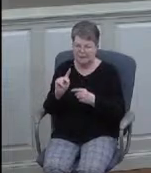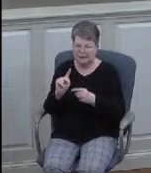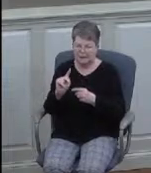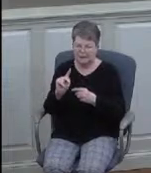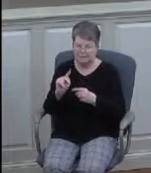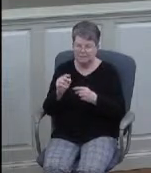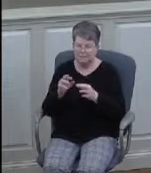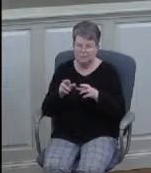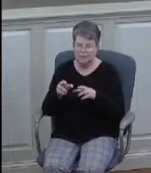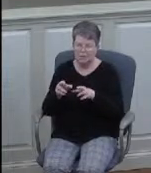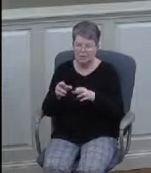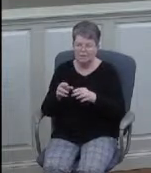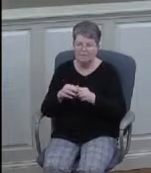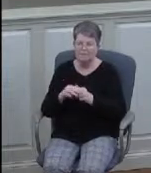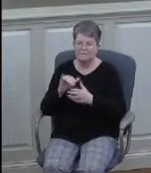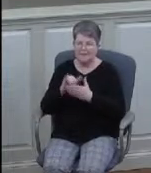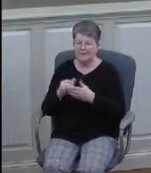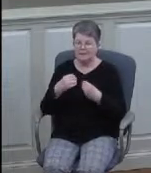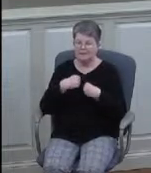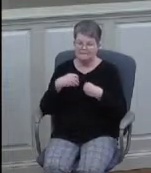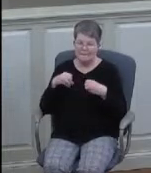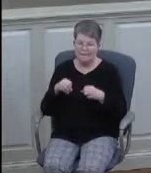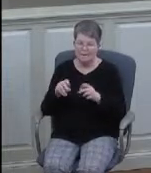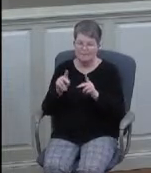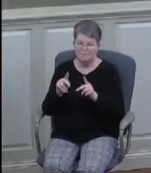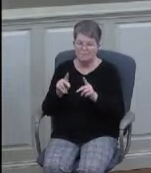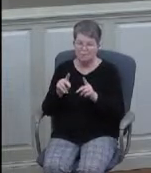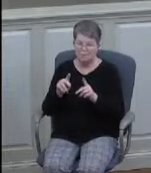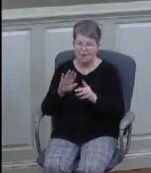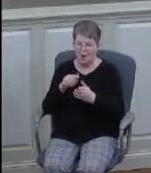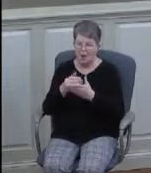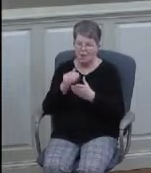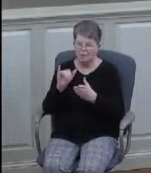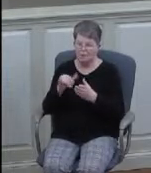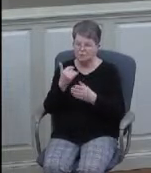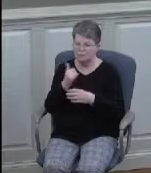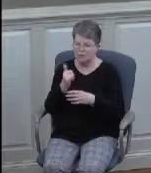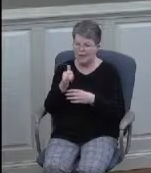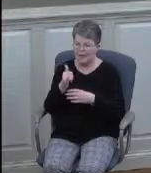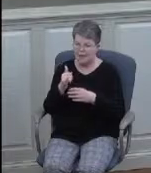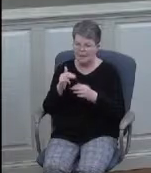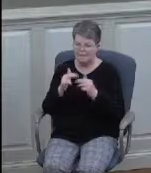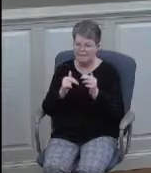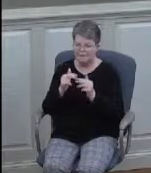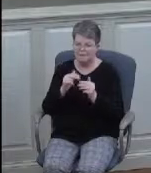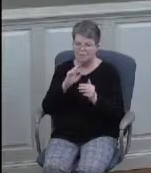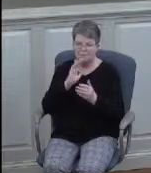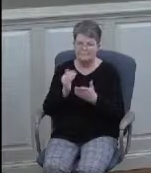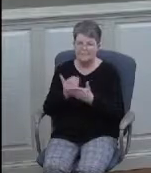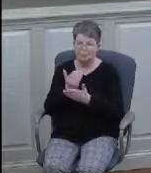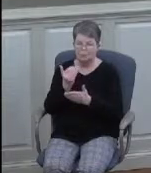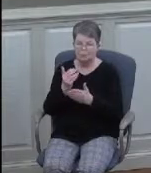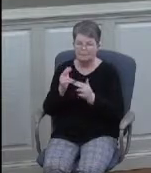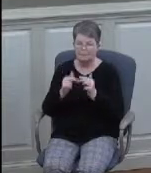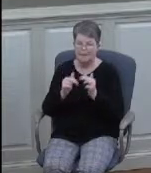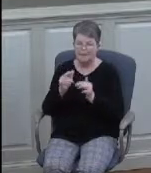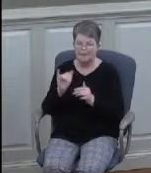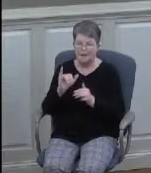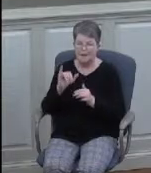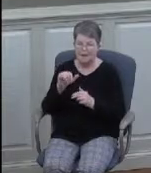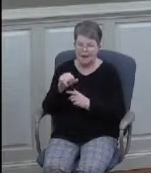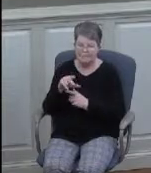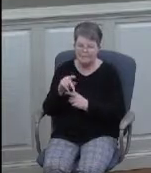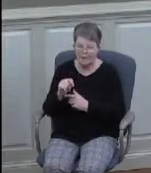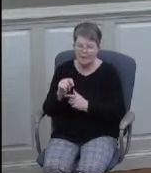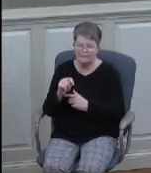Martin Luther King. So that would give us the opportunity, and all those yellow buildings would be new buildings. It could be apartment